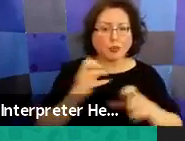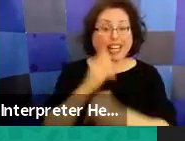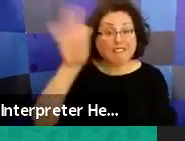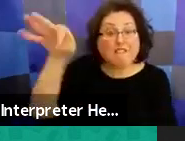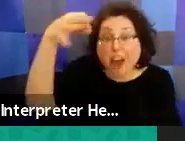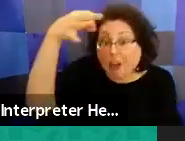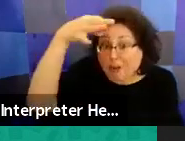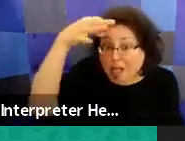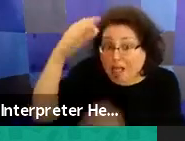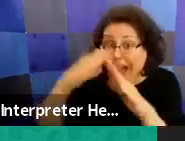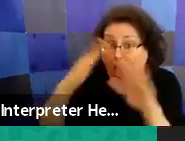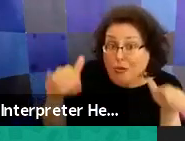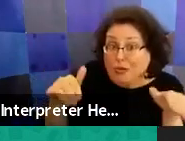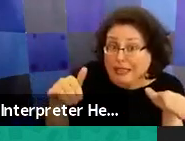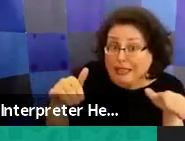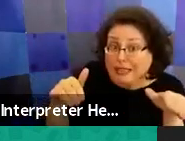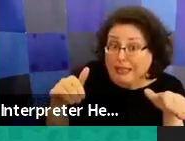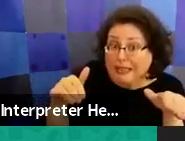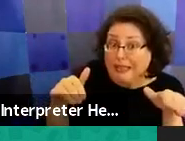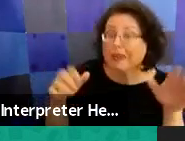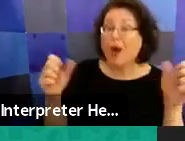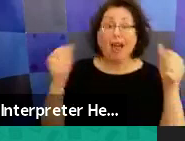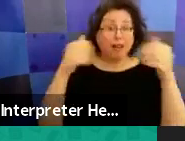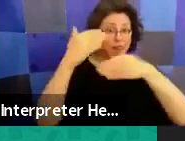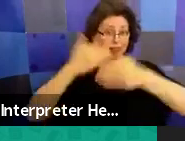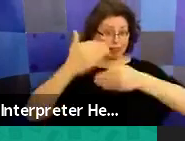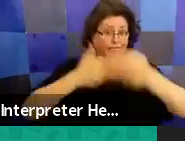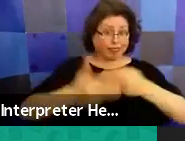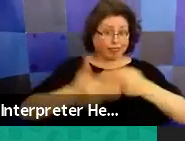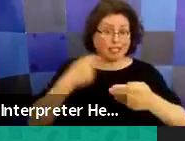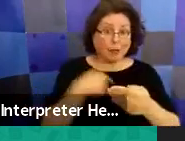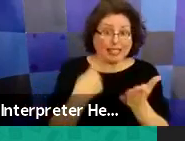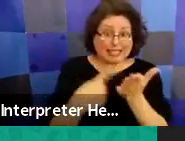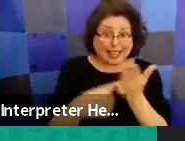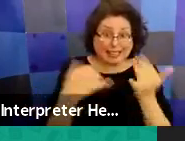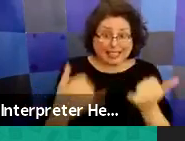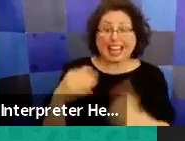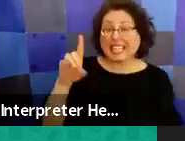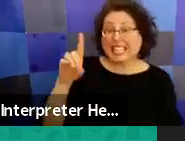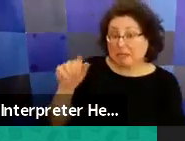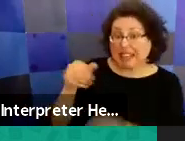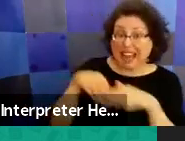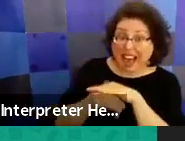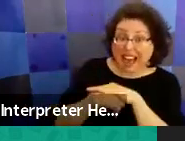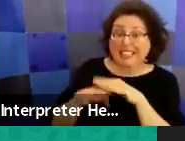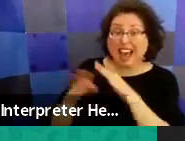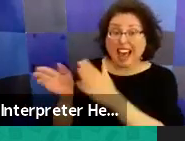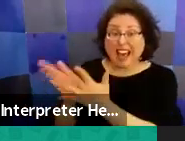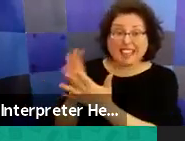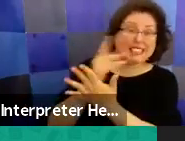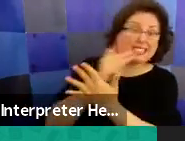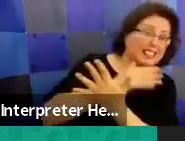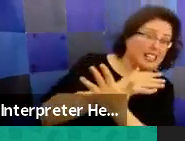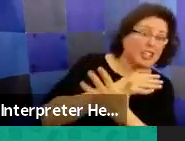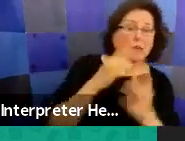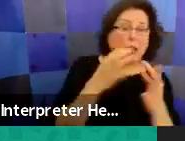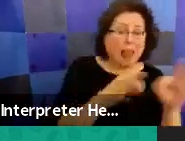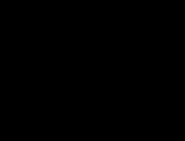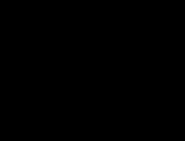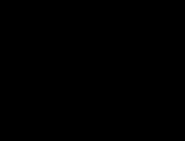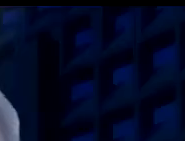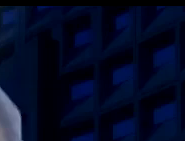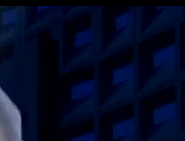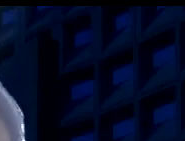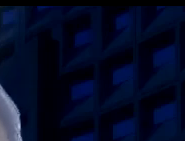housing, all the topics that we discussed today, from disability access to language access